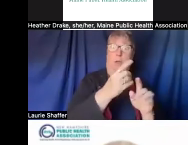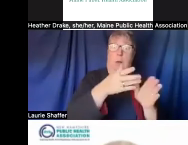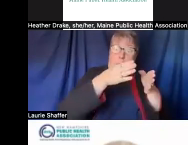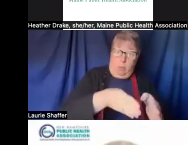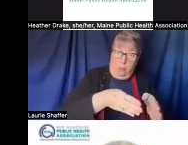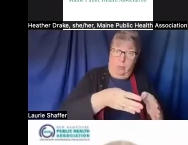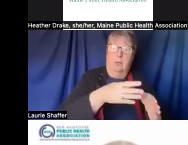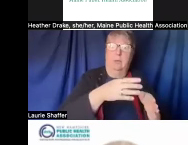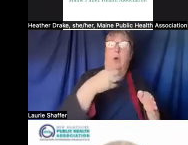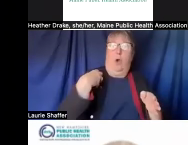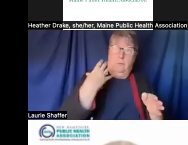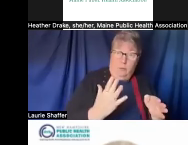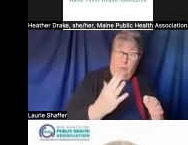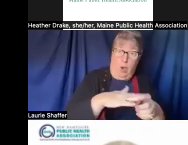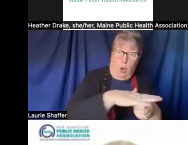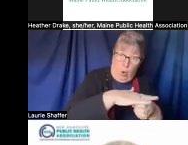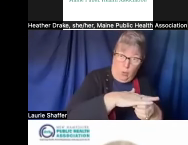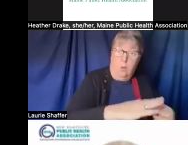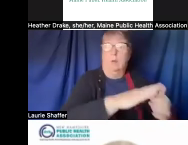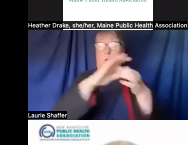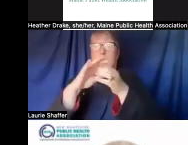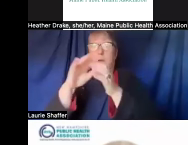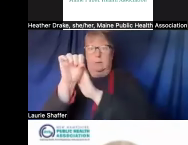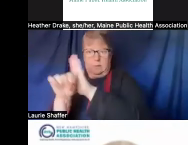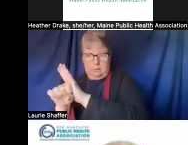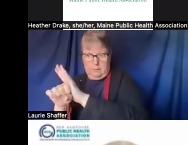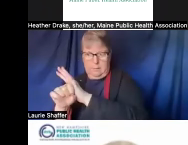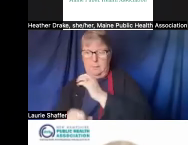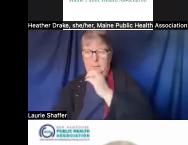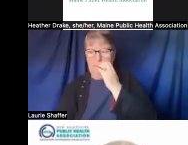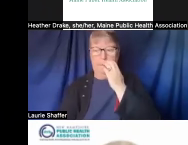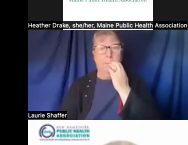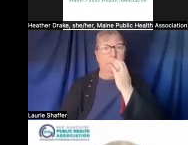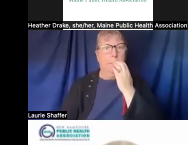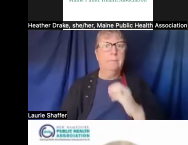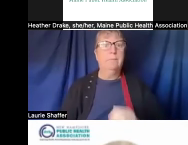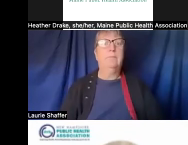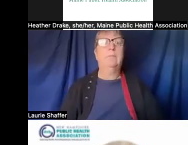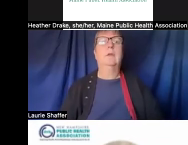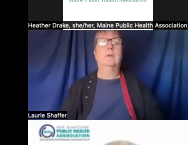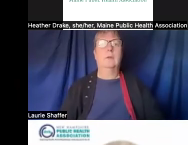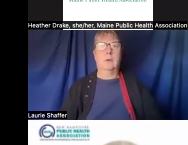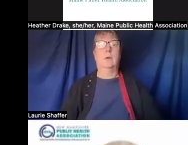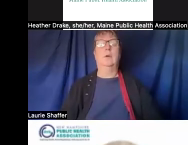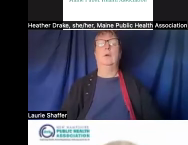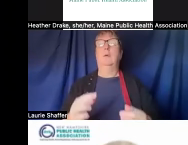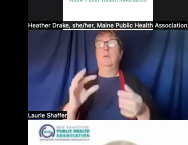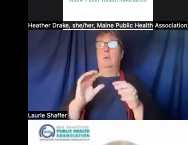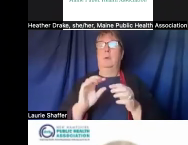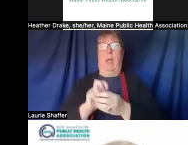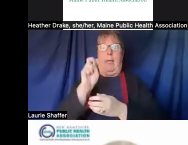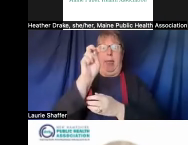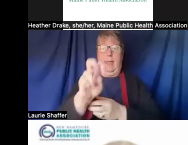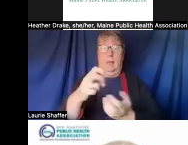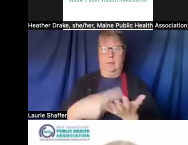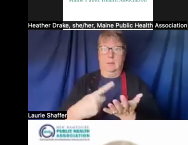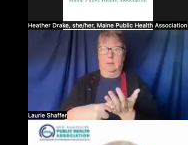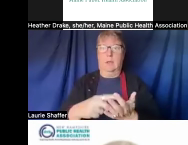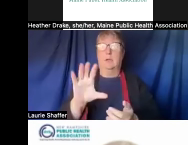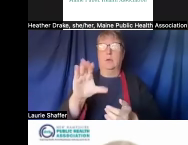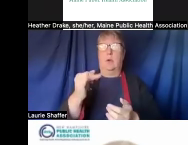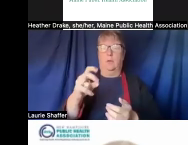So we talked about the authority of the health officer, but how does this translate into communicable disease? And before we jump into COVID-19, we can talk a little bit